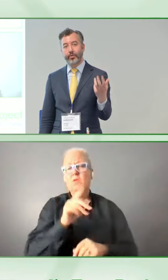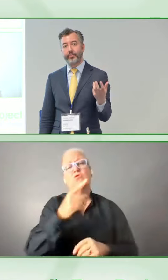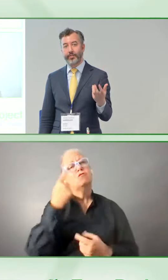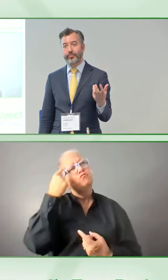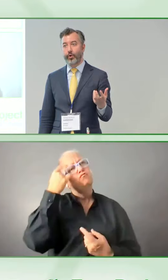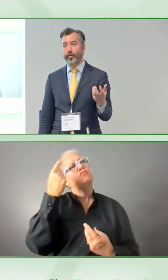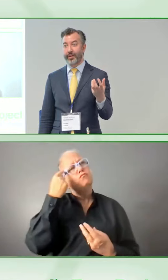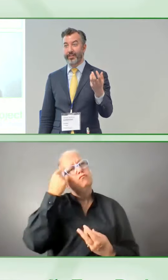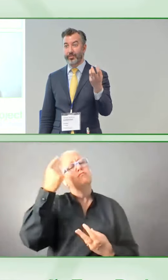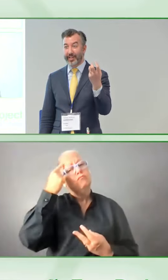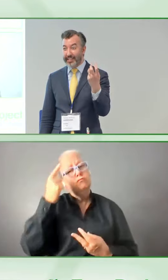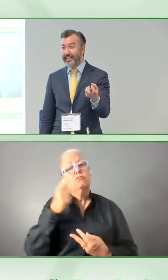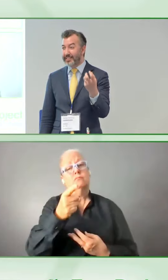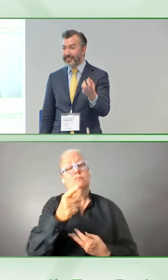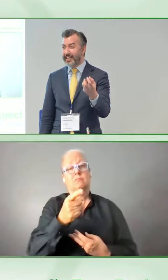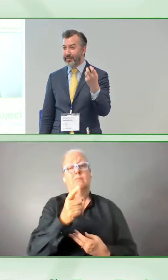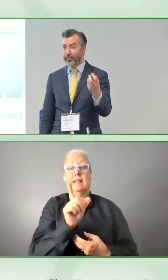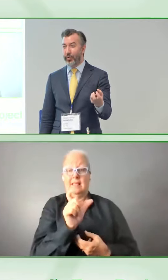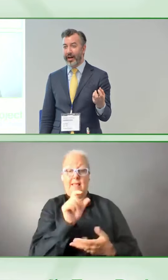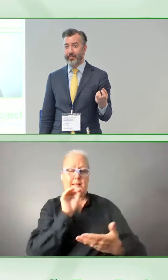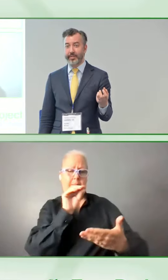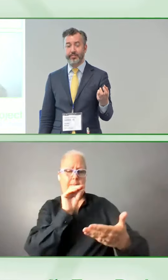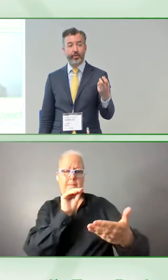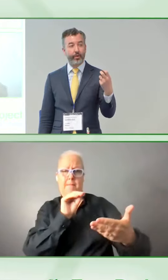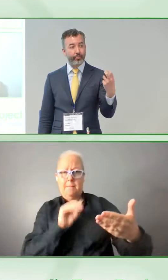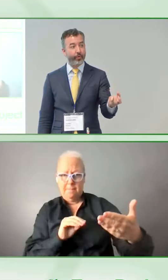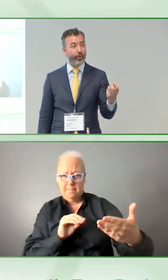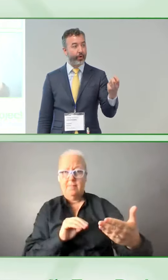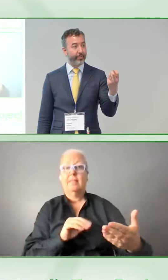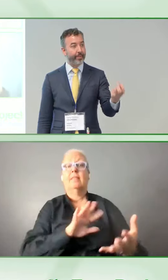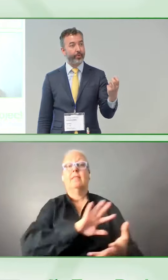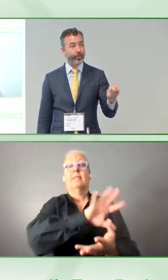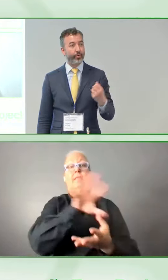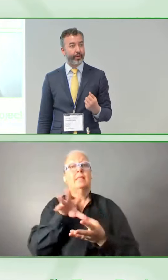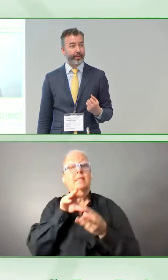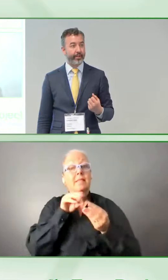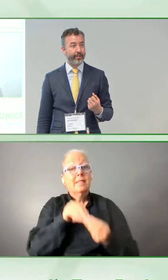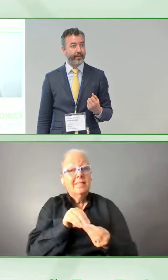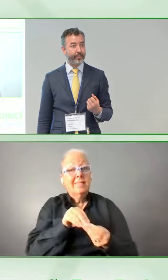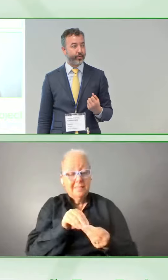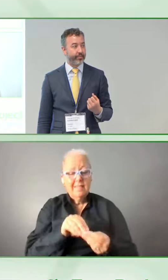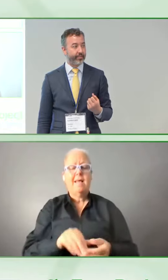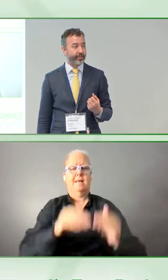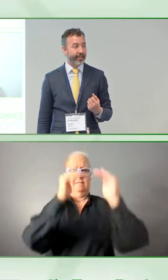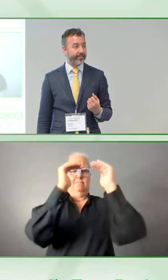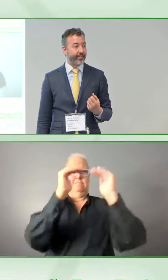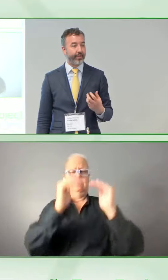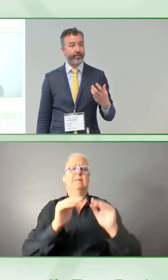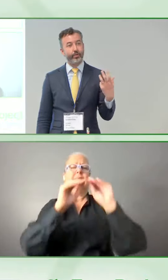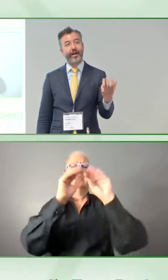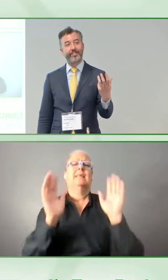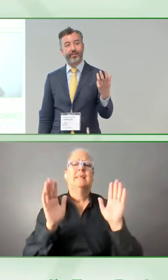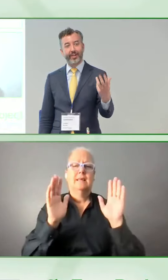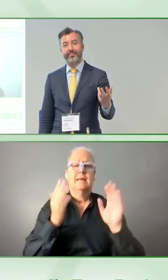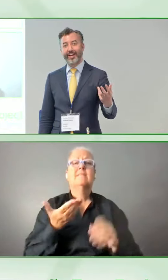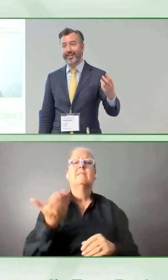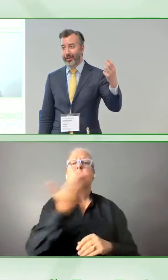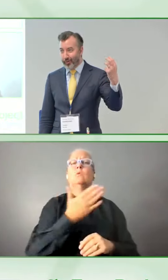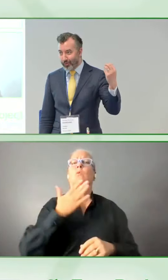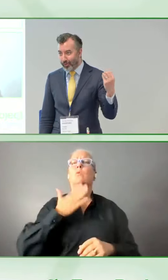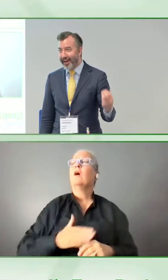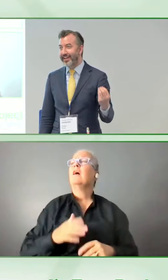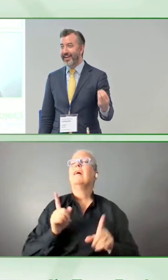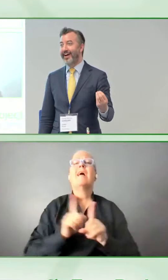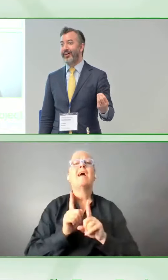this and move this forward into a clear set of requirements for people who are running these sorts of events. You guys are